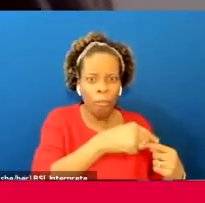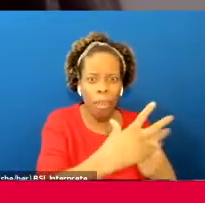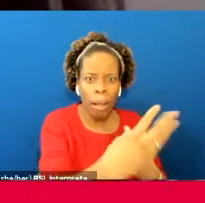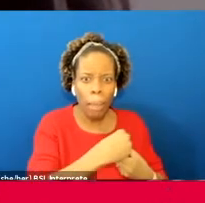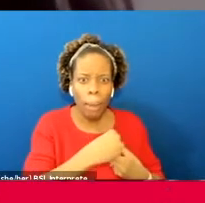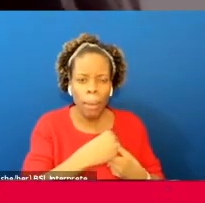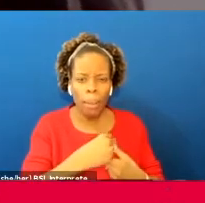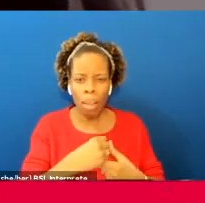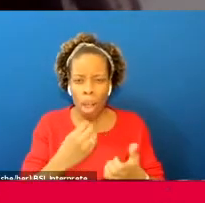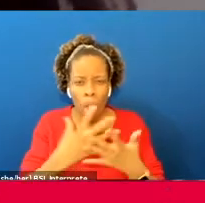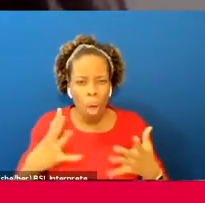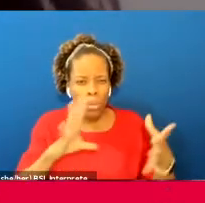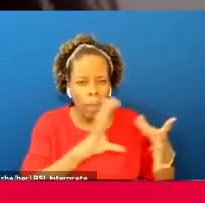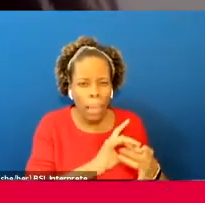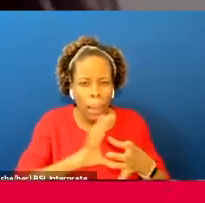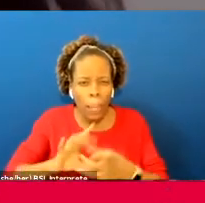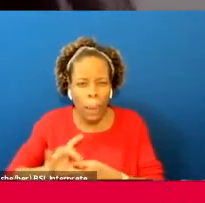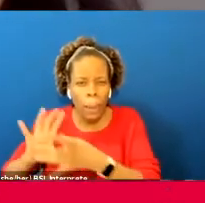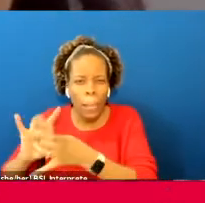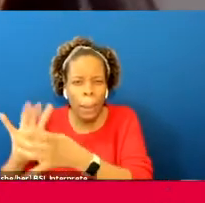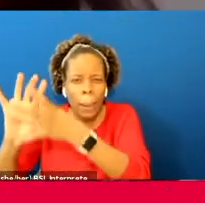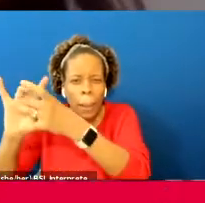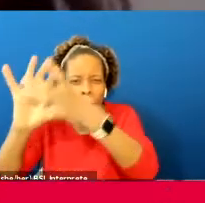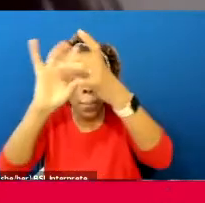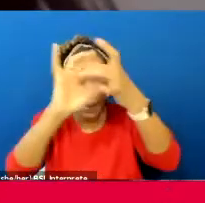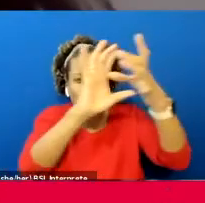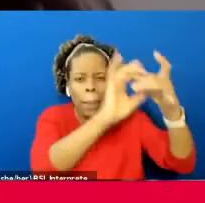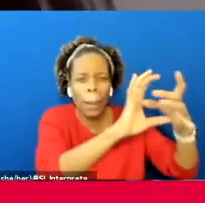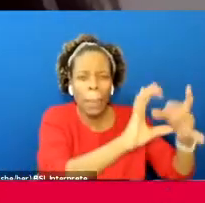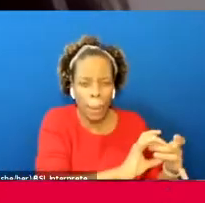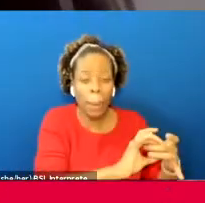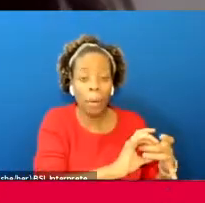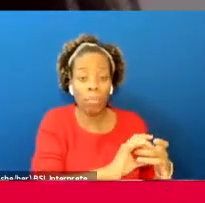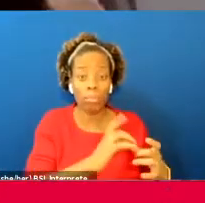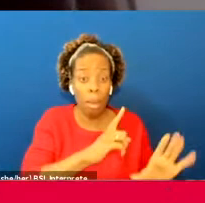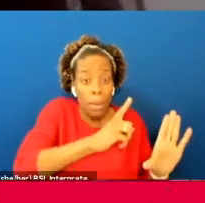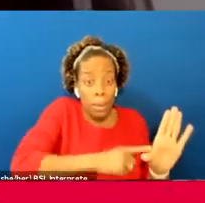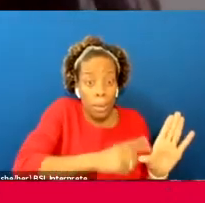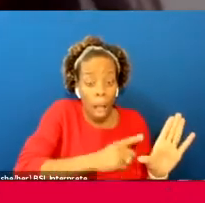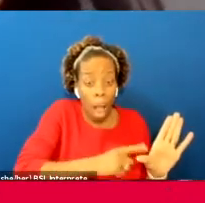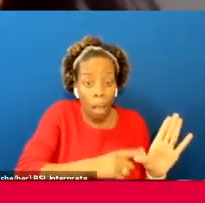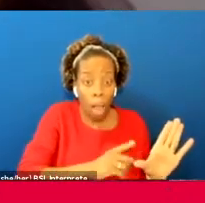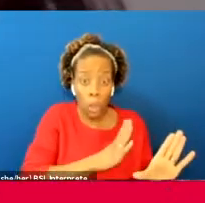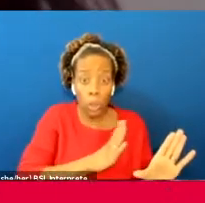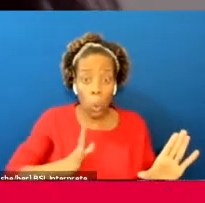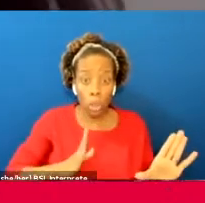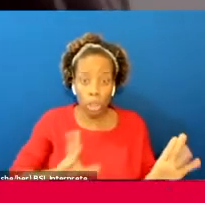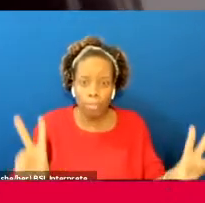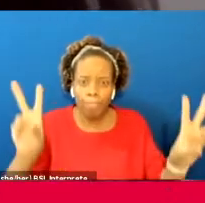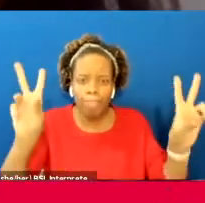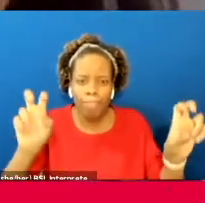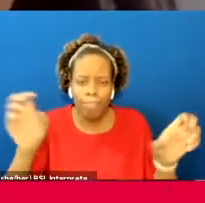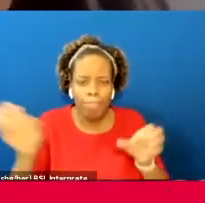reaped from selling weapons to sustain the war in Yemen? How else would there be so many young soldiers, young, diverse soldiers, if not for